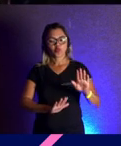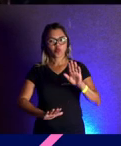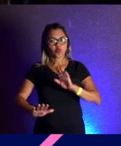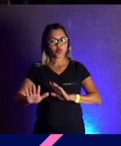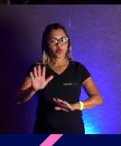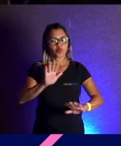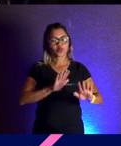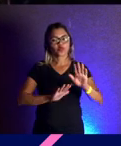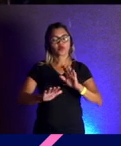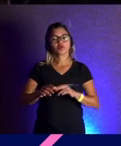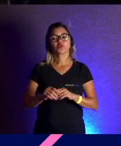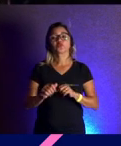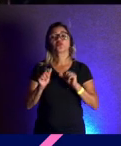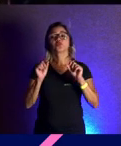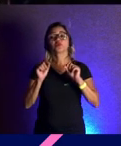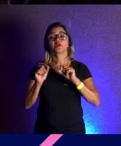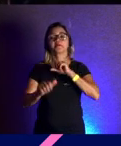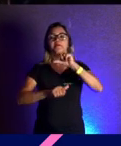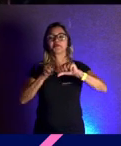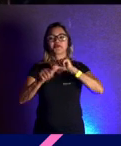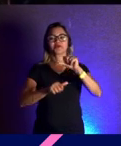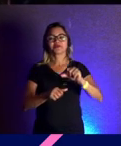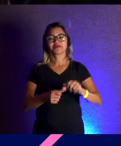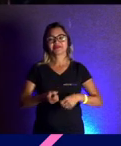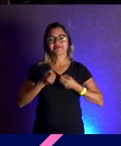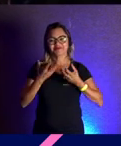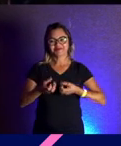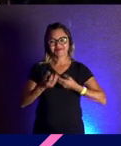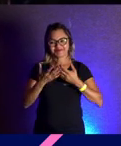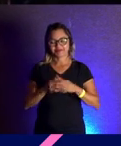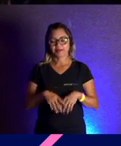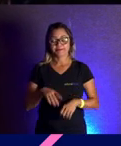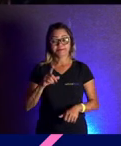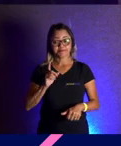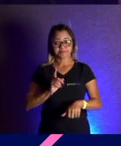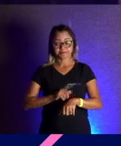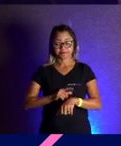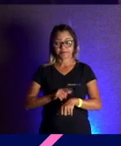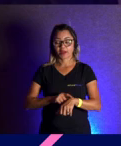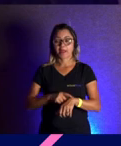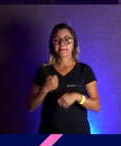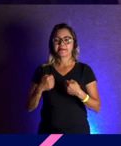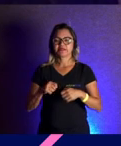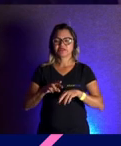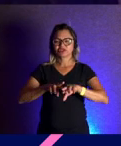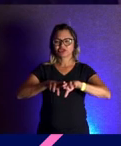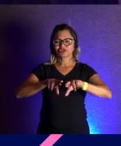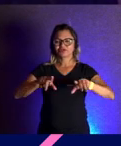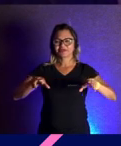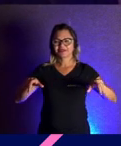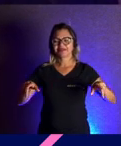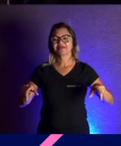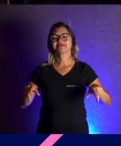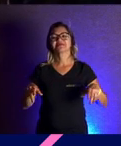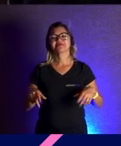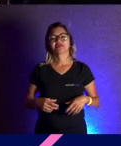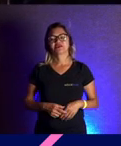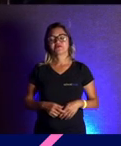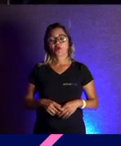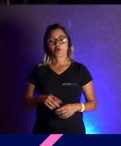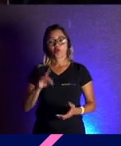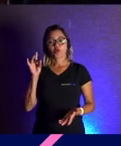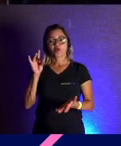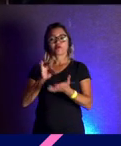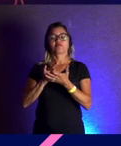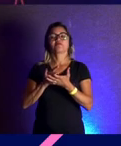changes in the data. And then, you need to go looking around for other data that can either confirm your assumption or reject